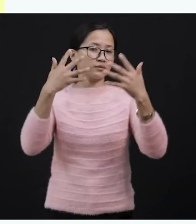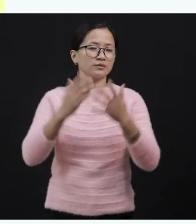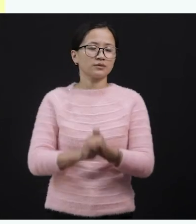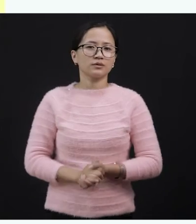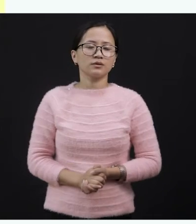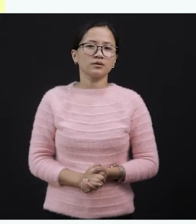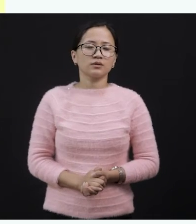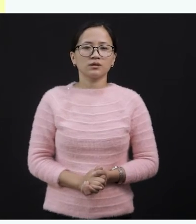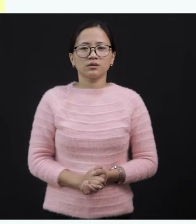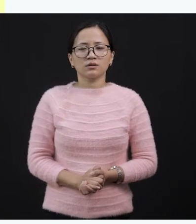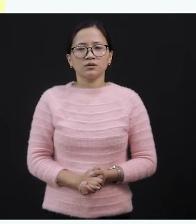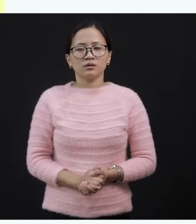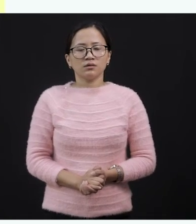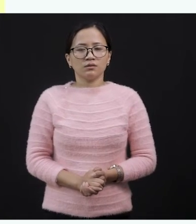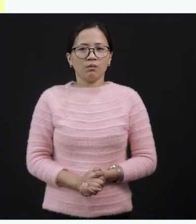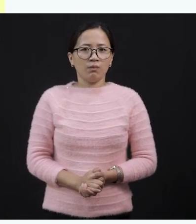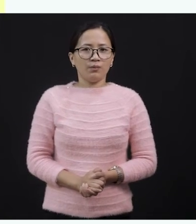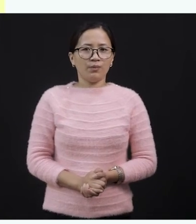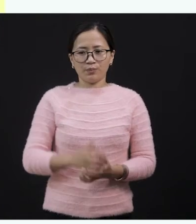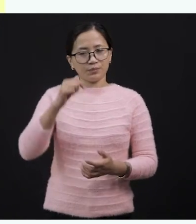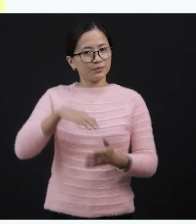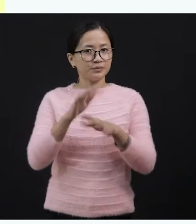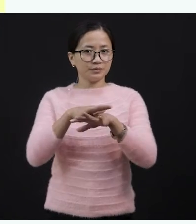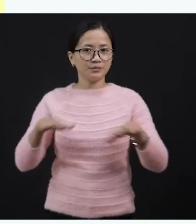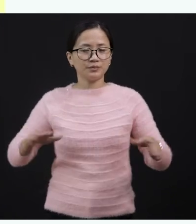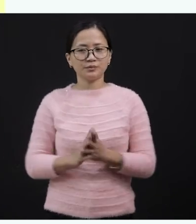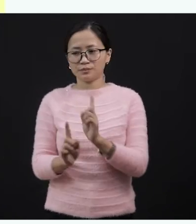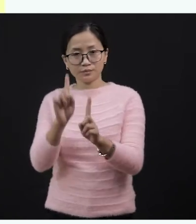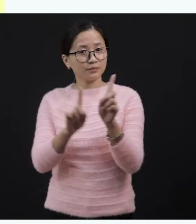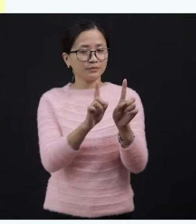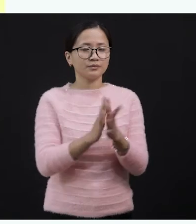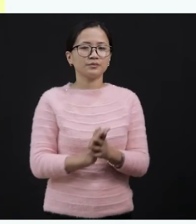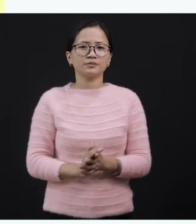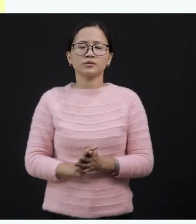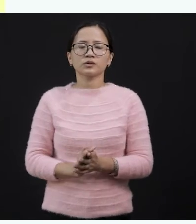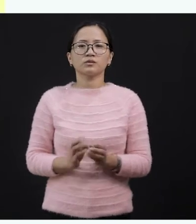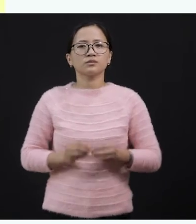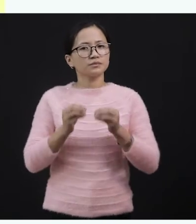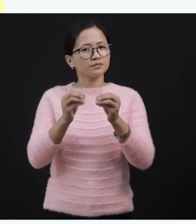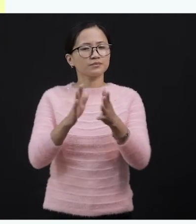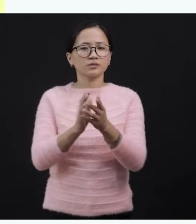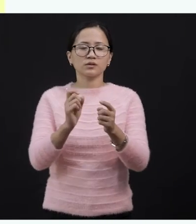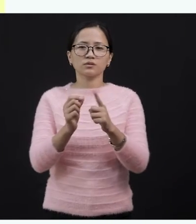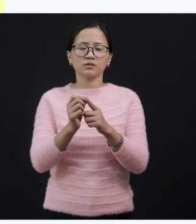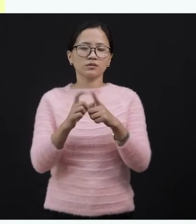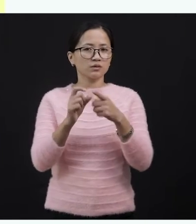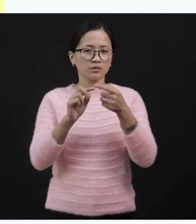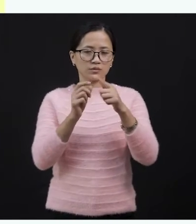air. Now, students, plants, we are dependent on plants, right or